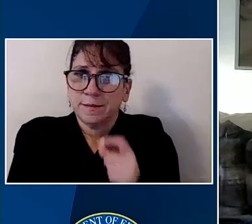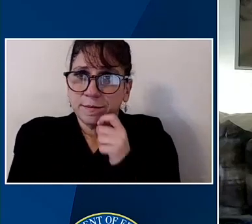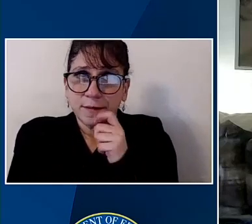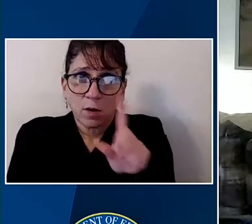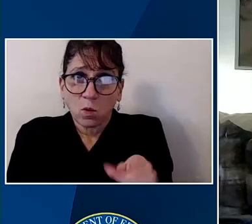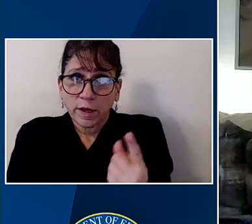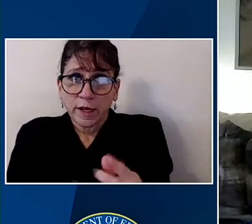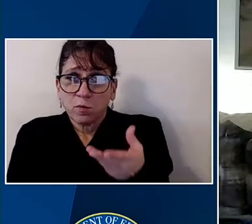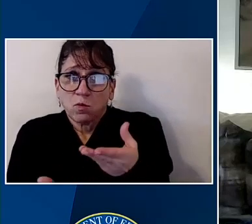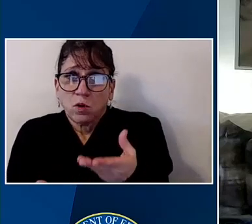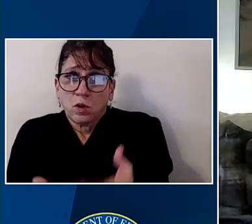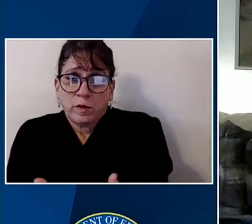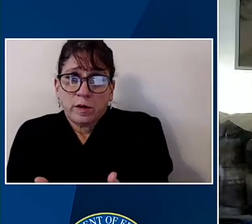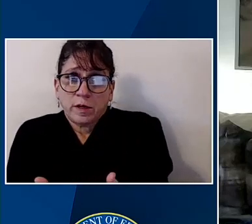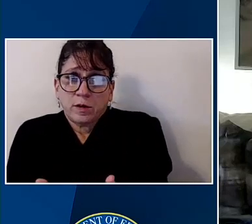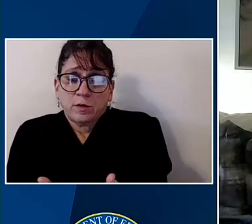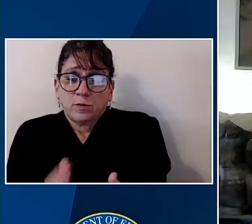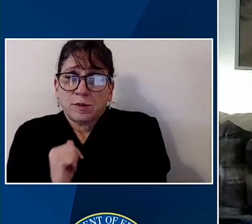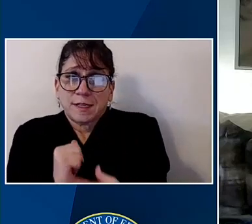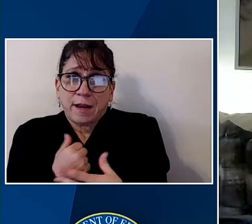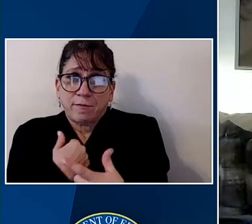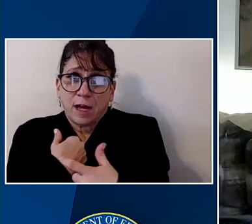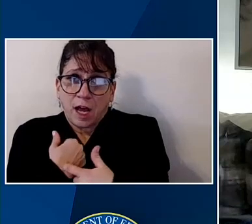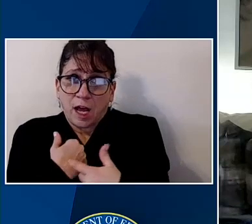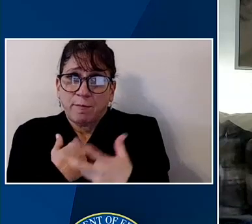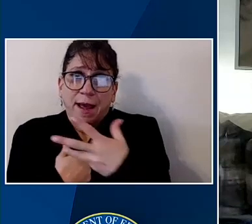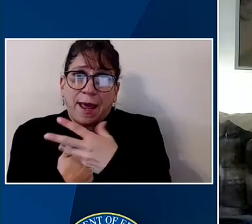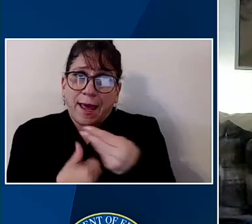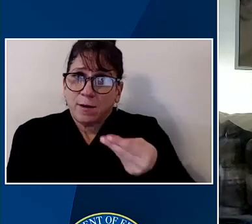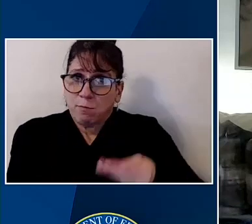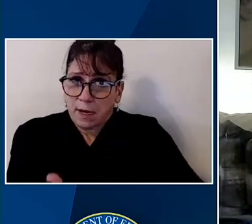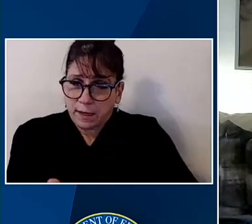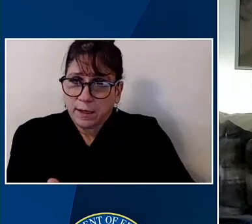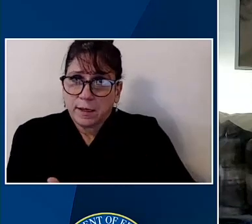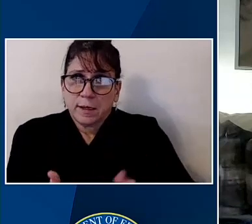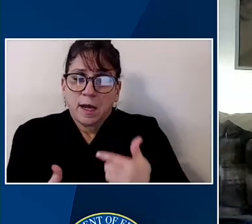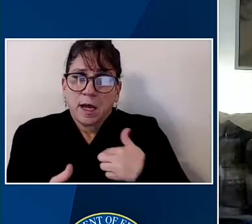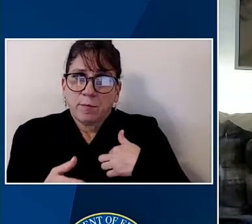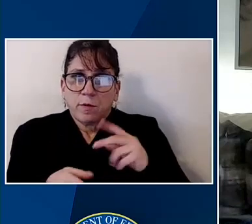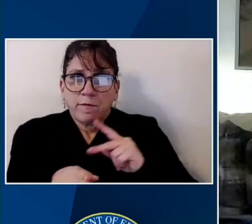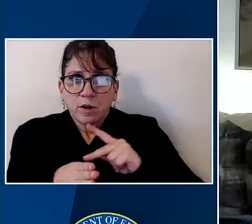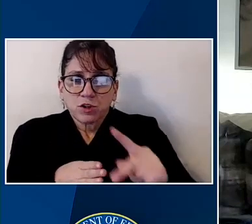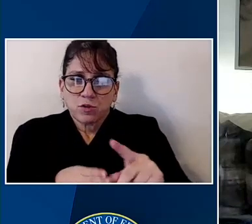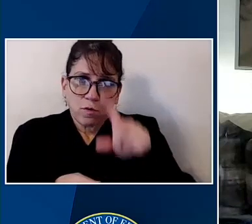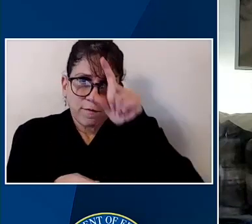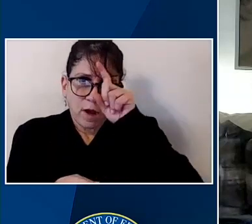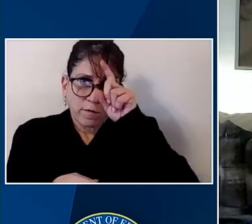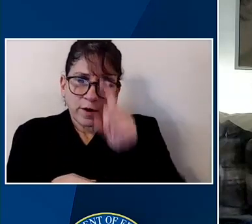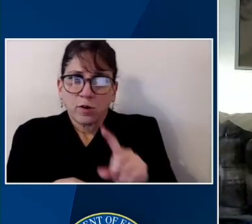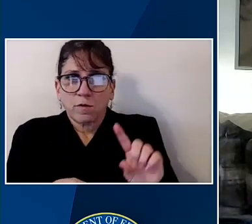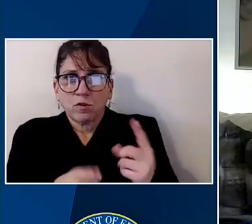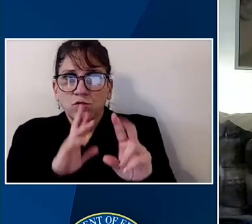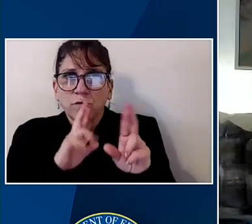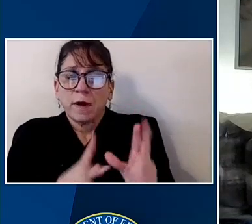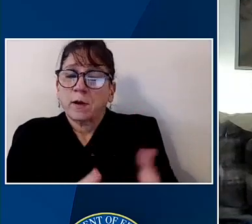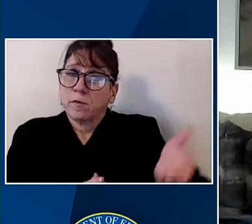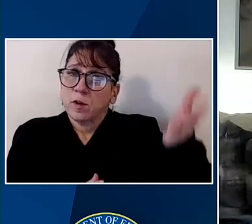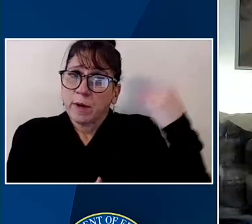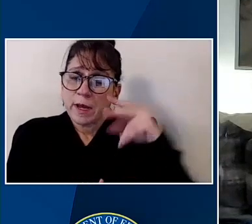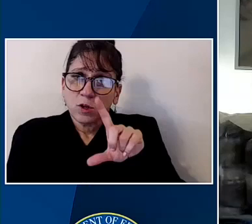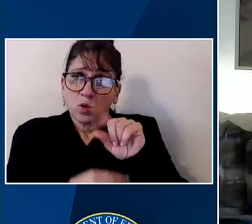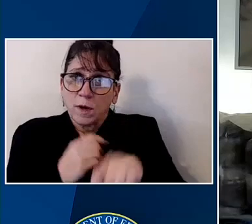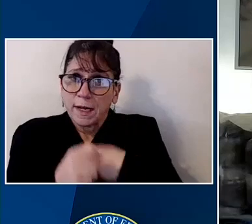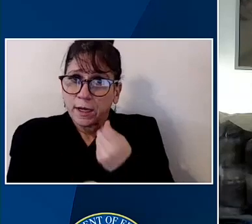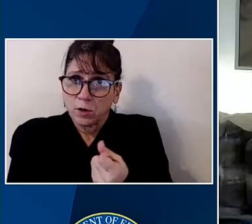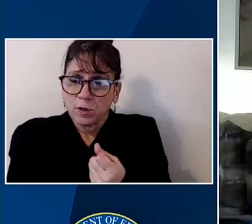proven to save me time, but also money. I've been a professional firefighter and first responder for the last 20 years. Currently, I'm